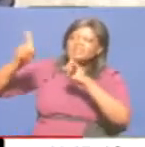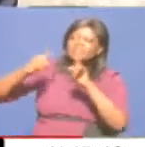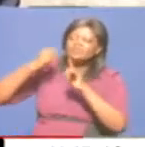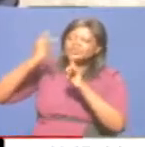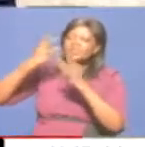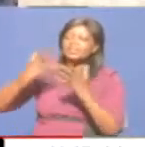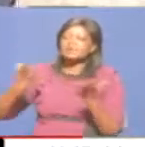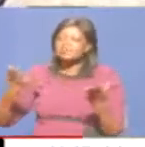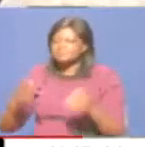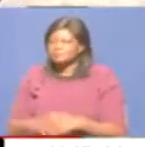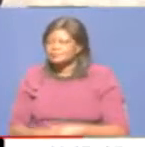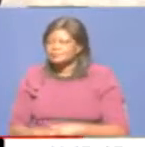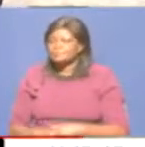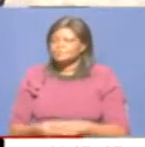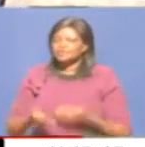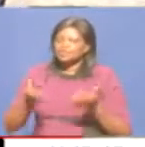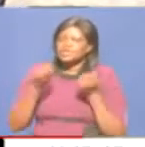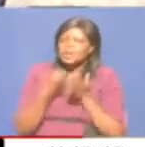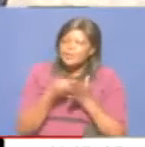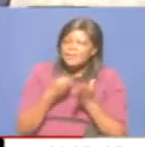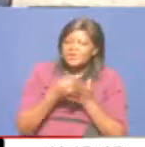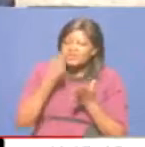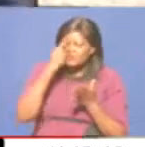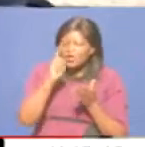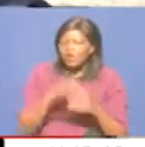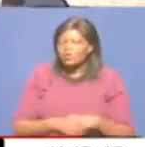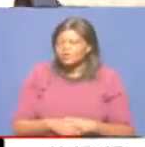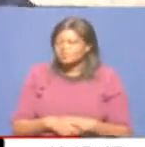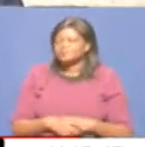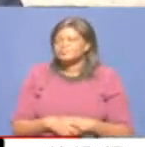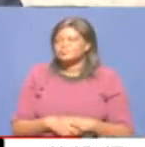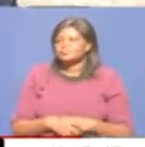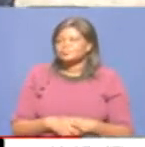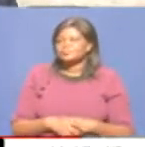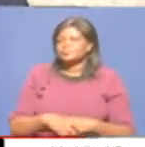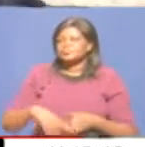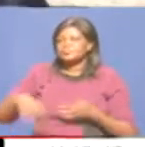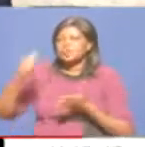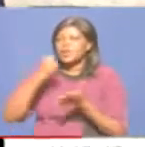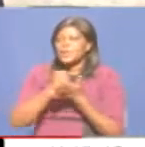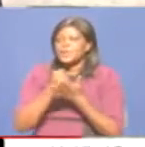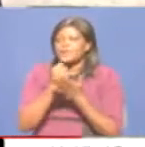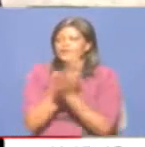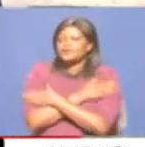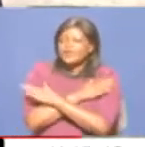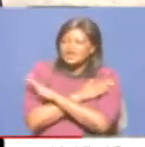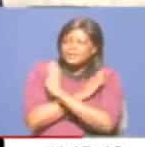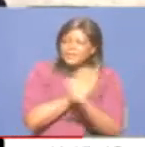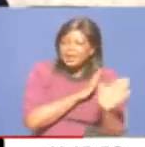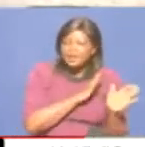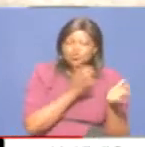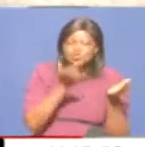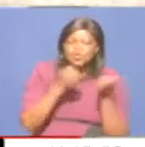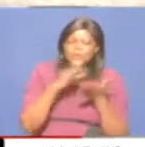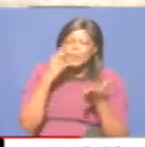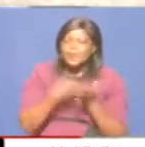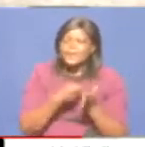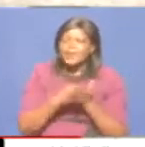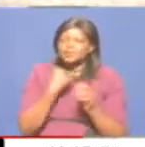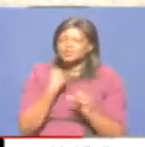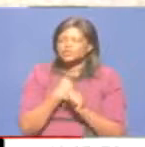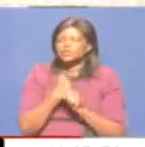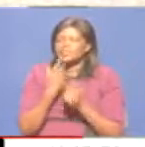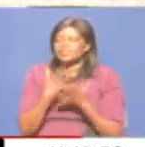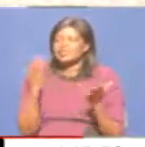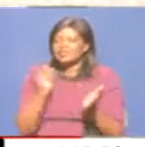mm-hmm. they do? Mm-hmm. Do you need more money to employ your cronies? Do you need more money to do roads that actually